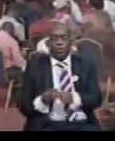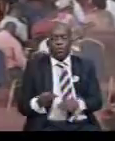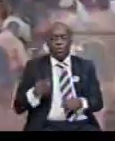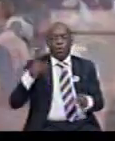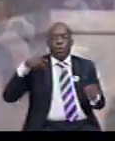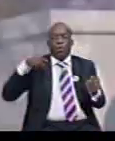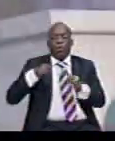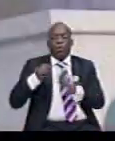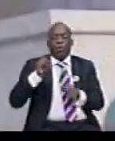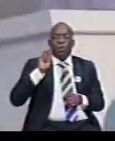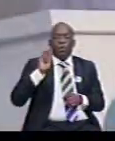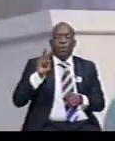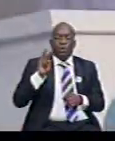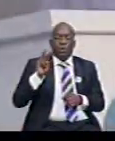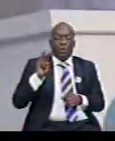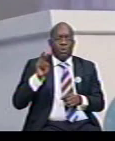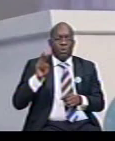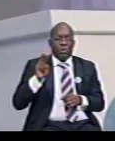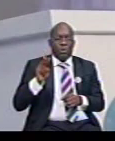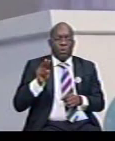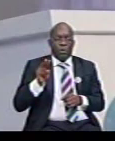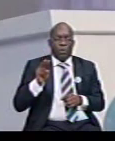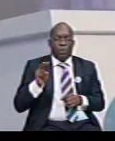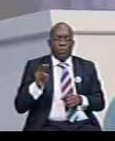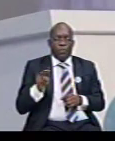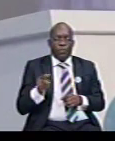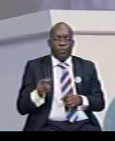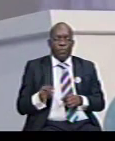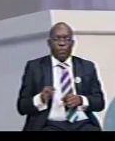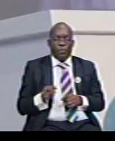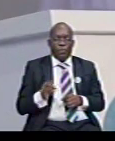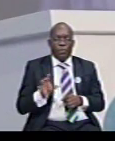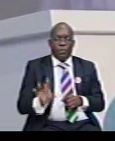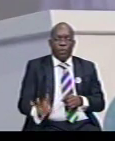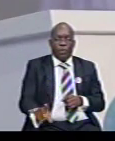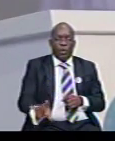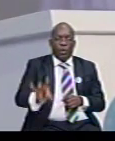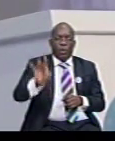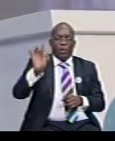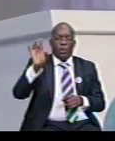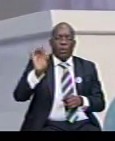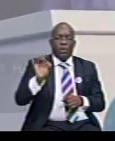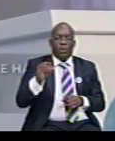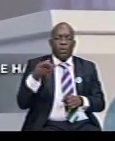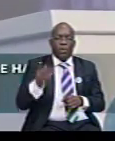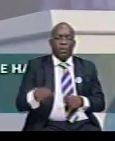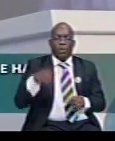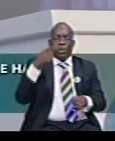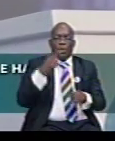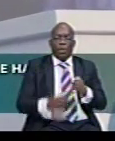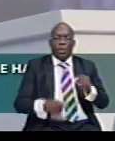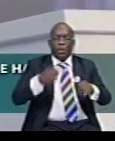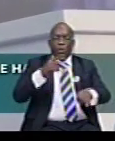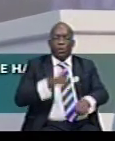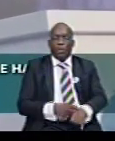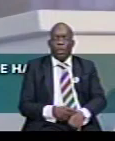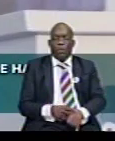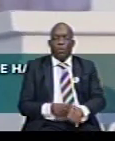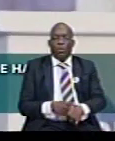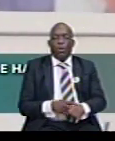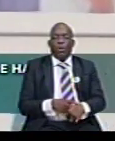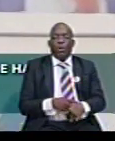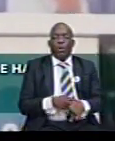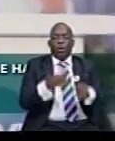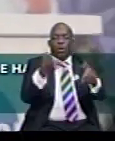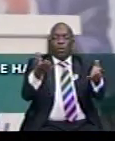at discovering the end time passion for the harvest. In anything you want to do,